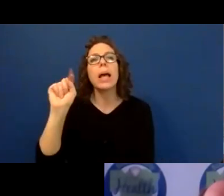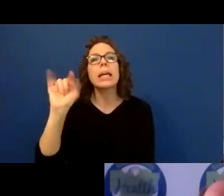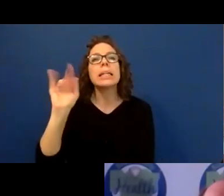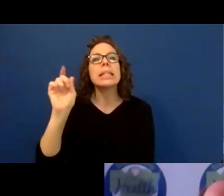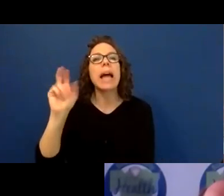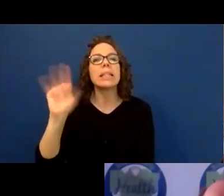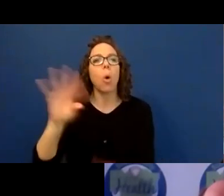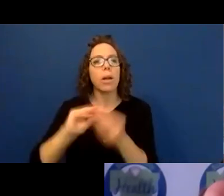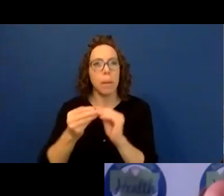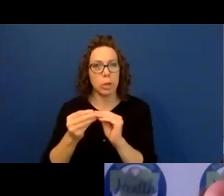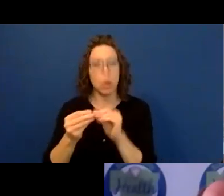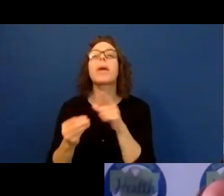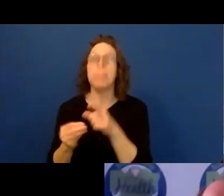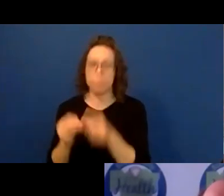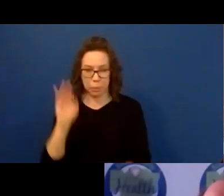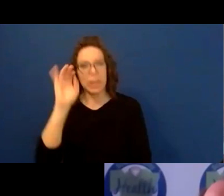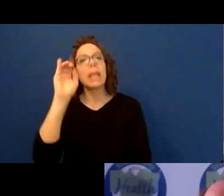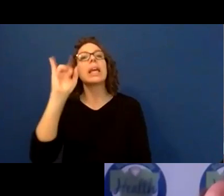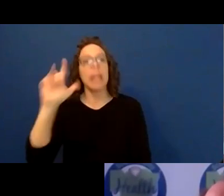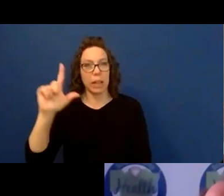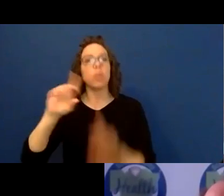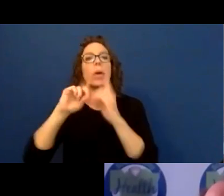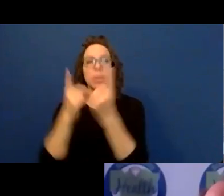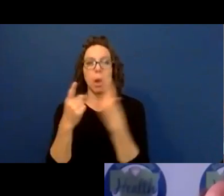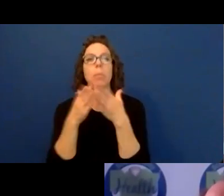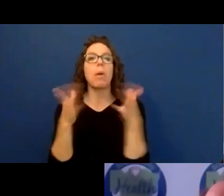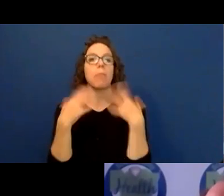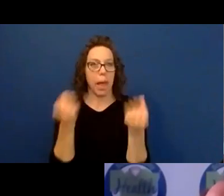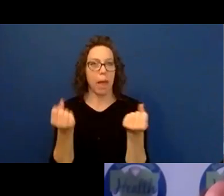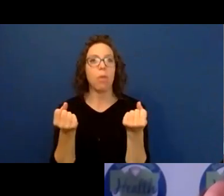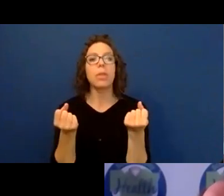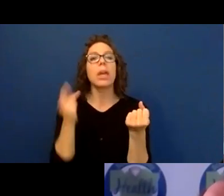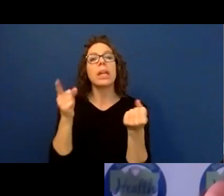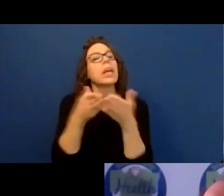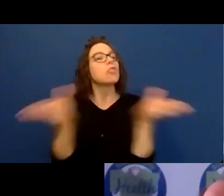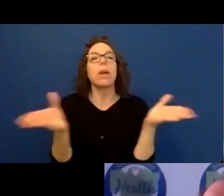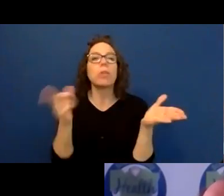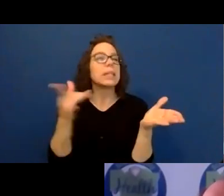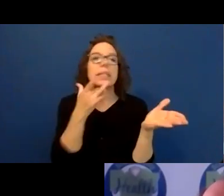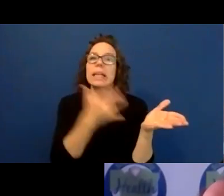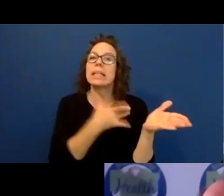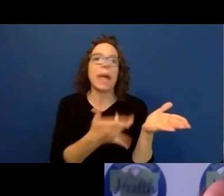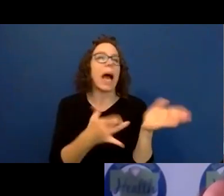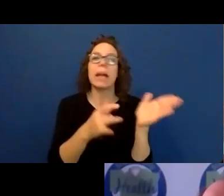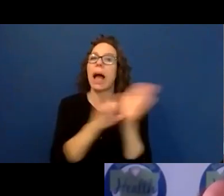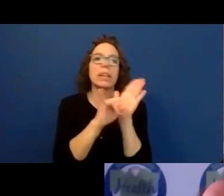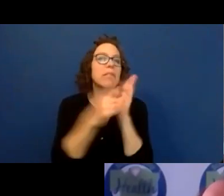Illinois Department of Public Health, as I have stated before, they generally do not identify